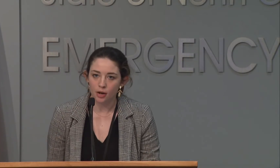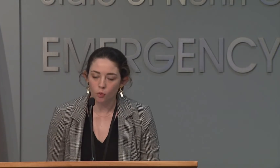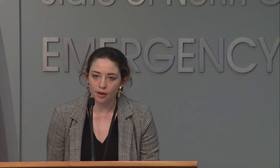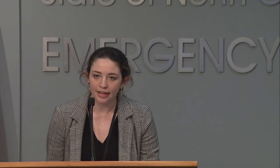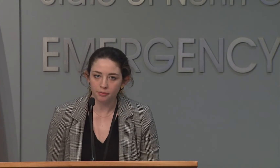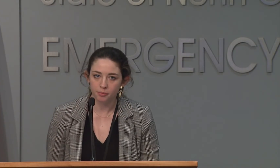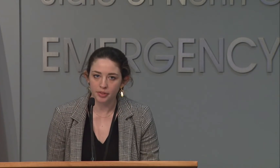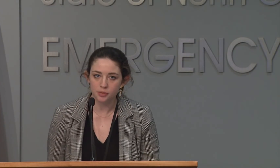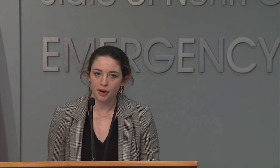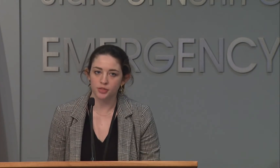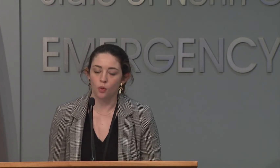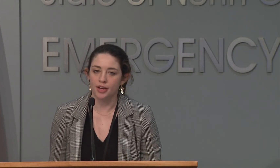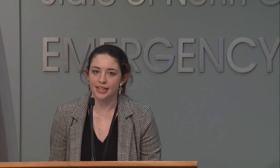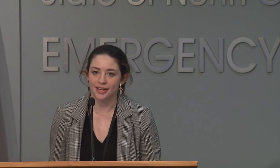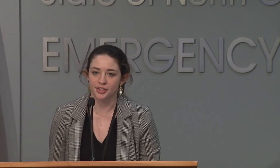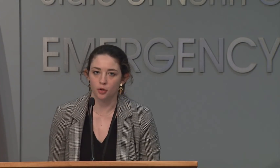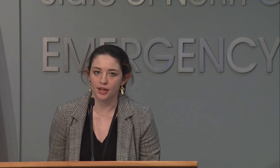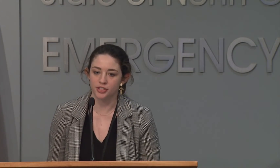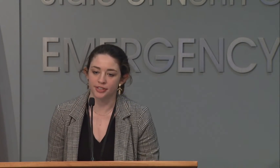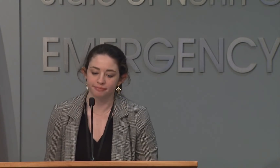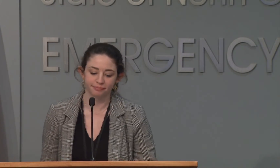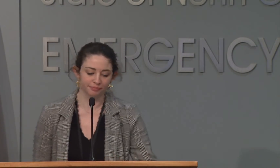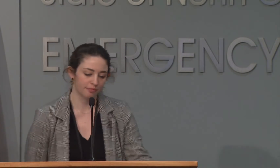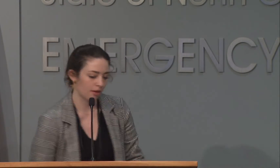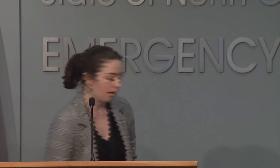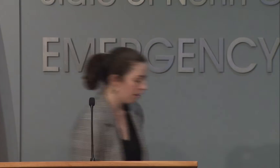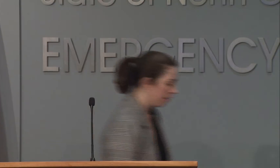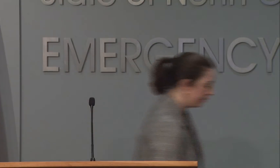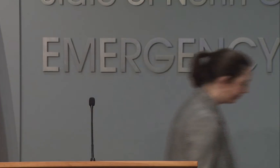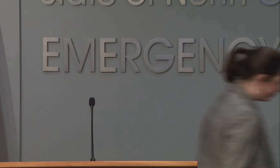This is the 2-minute warning. Please press 1 to ask a question.